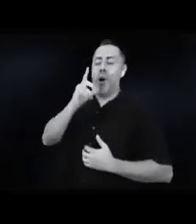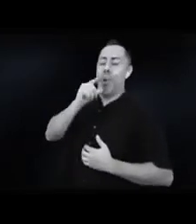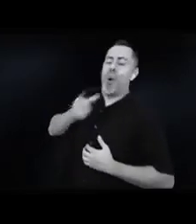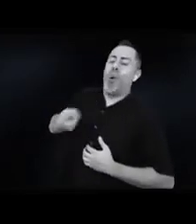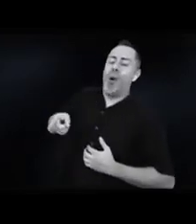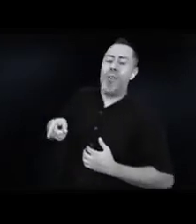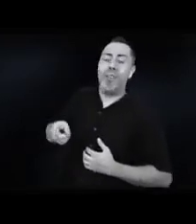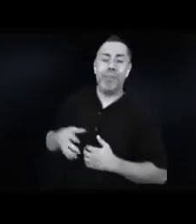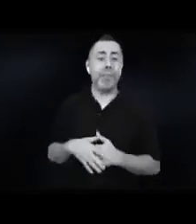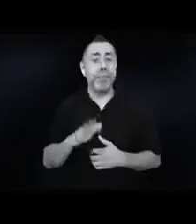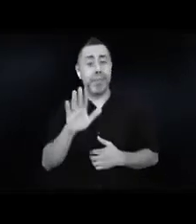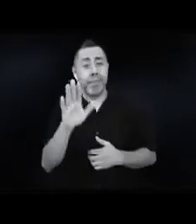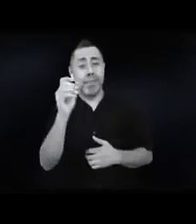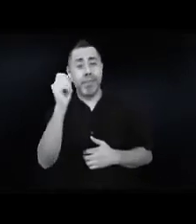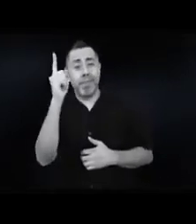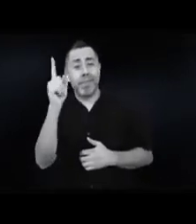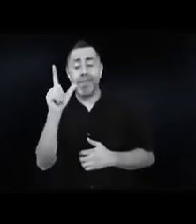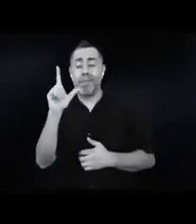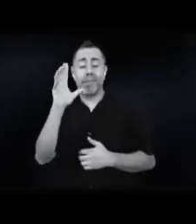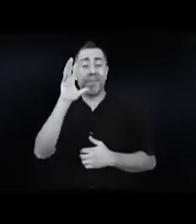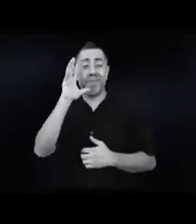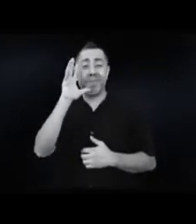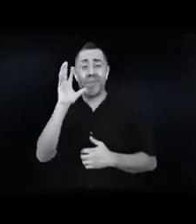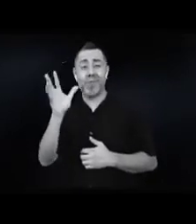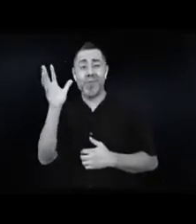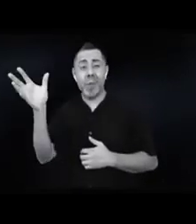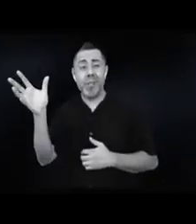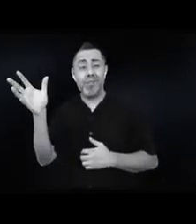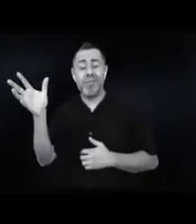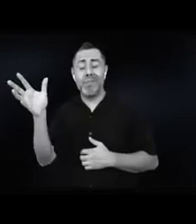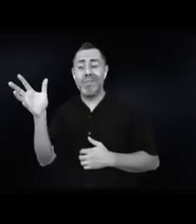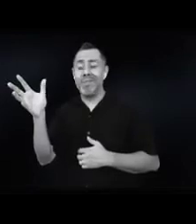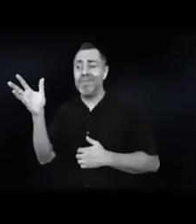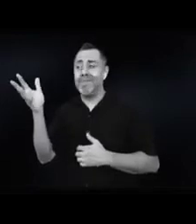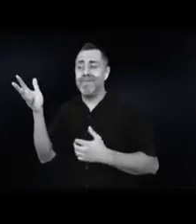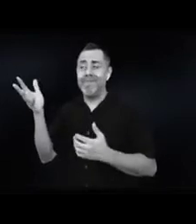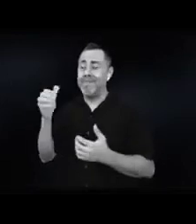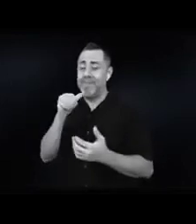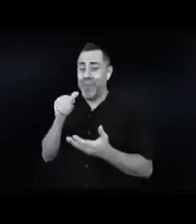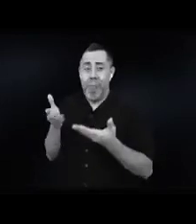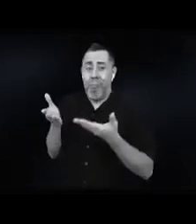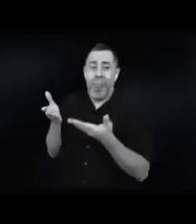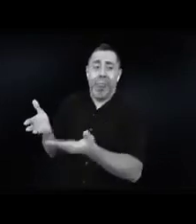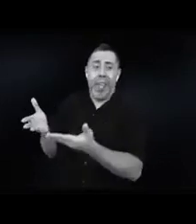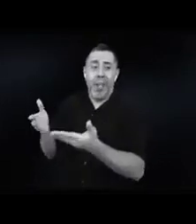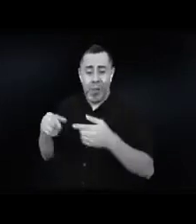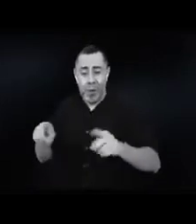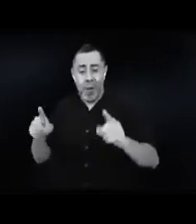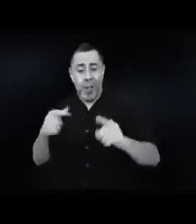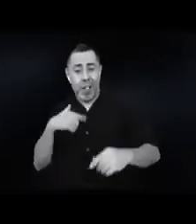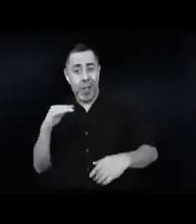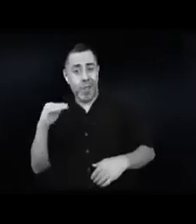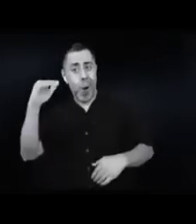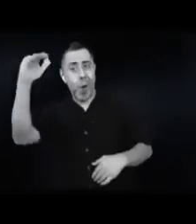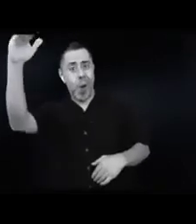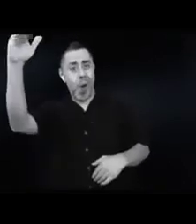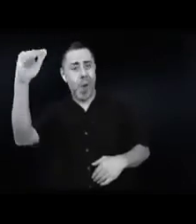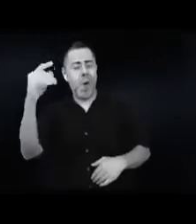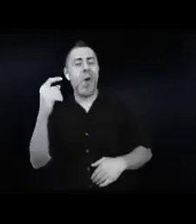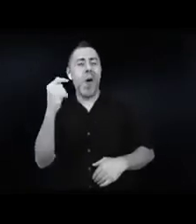not having your grandmother around as you grow was a bit disheartening.